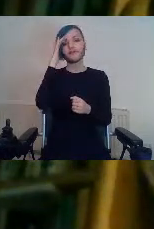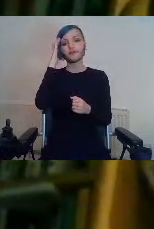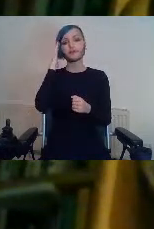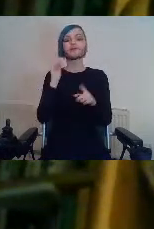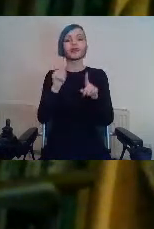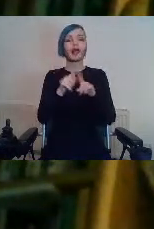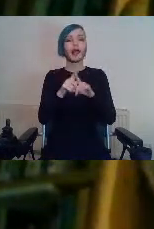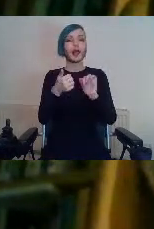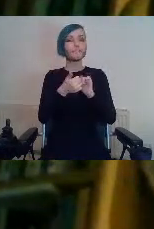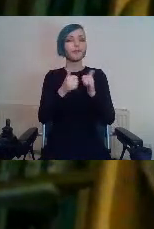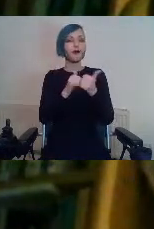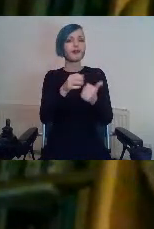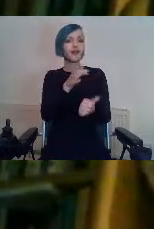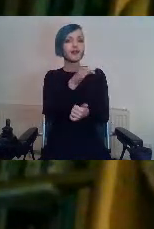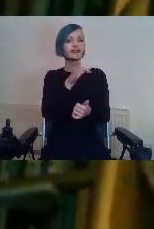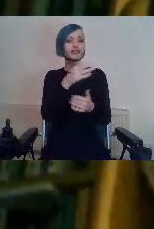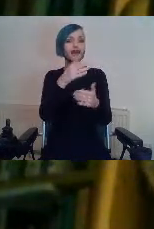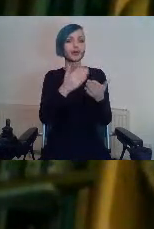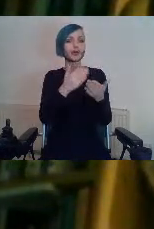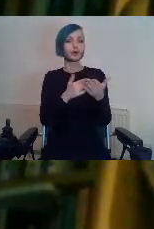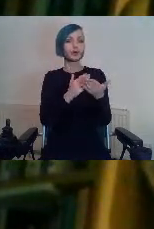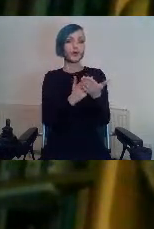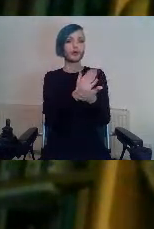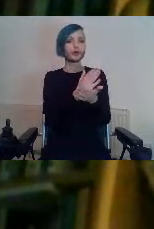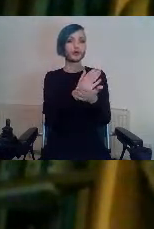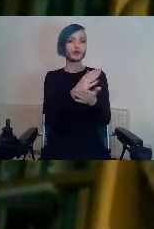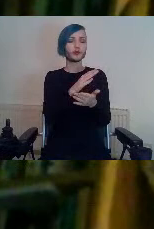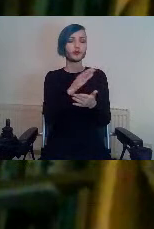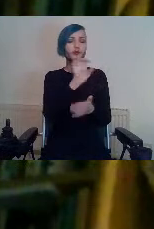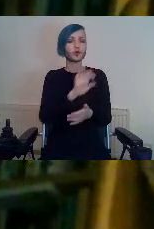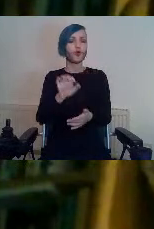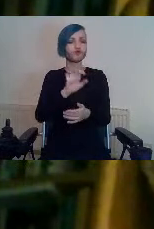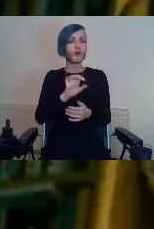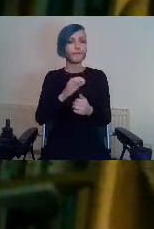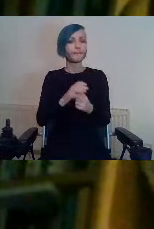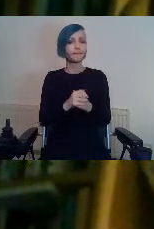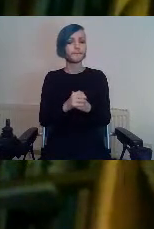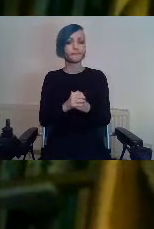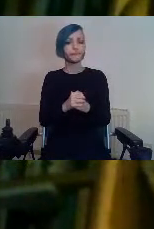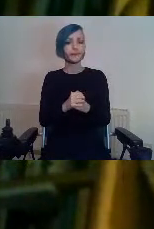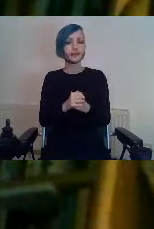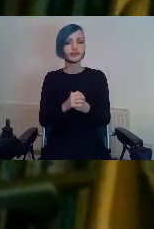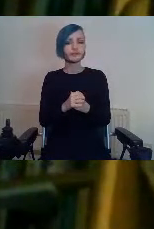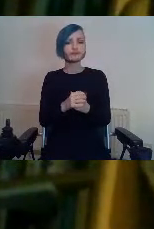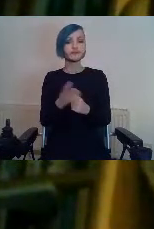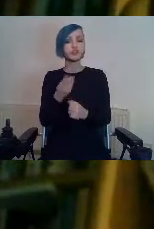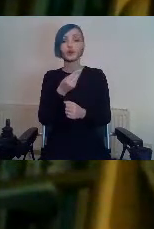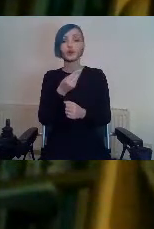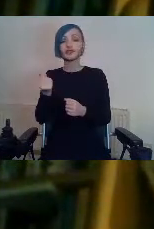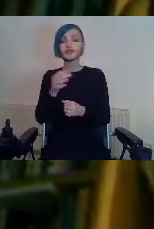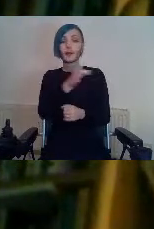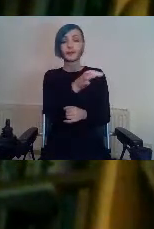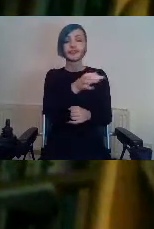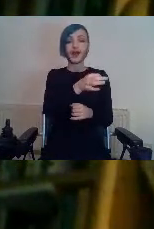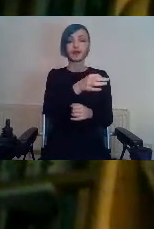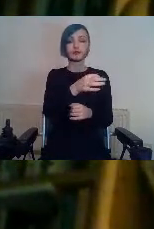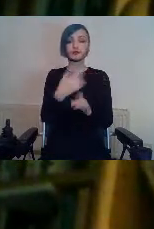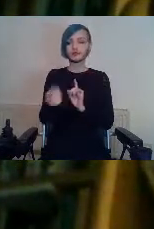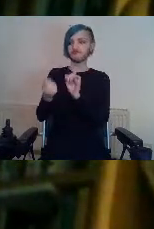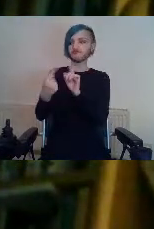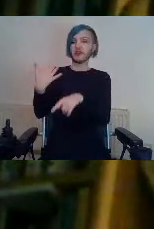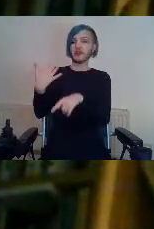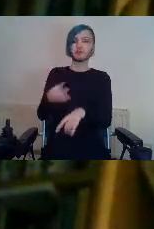Europe, and several of them reacted on this. Some of them warned